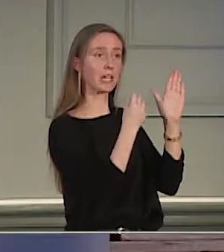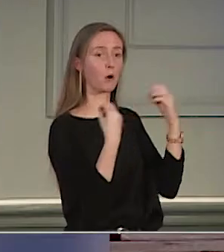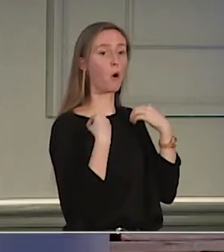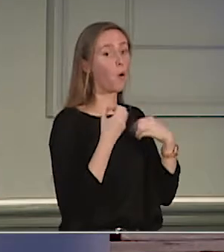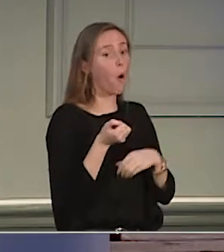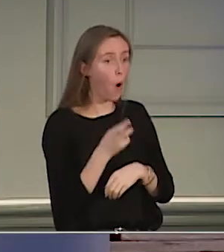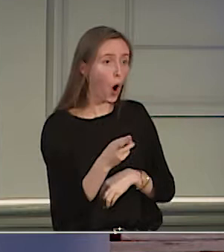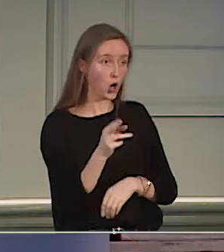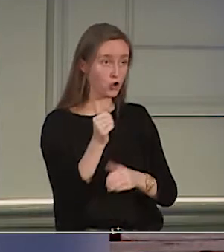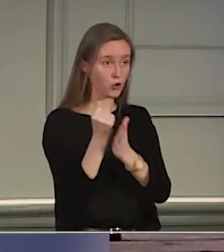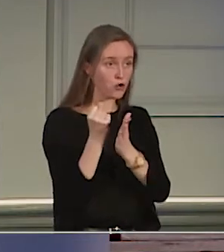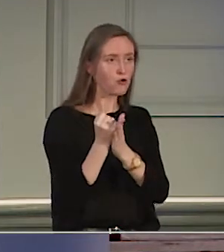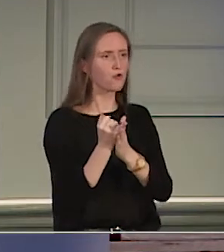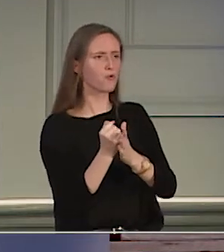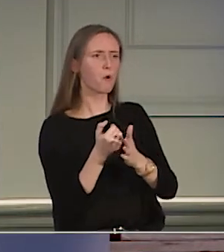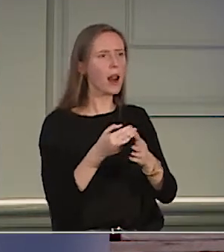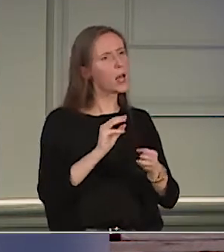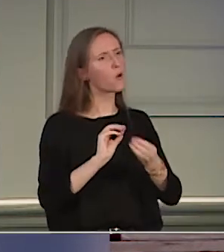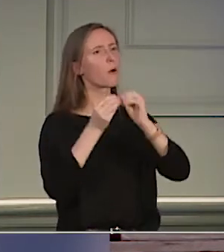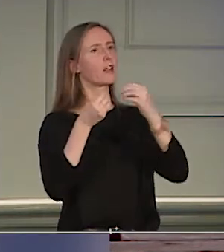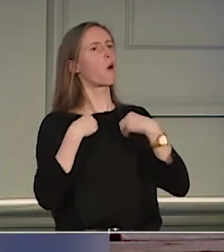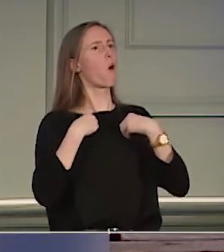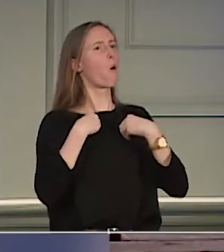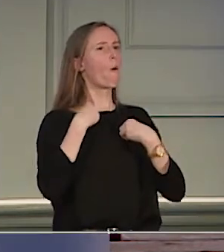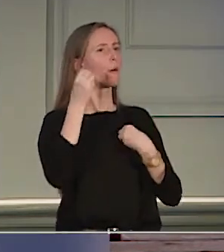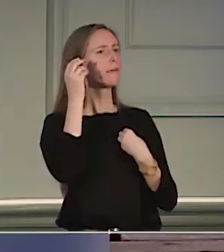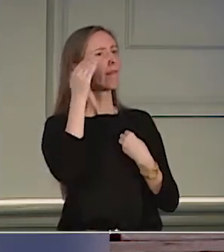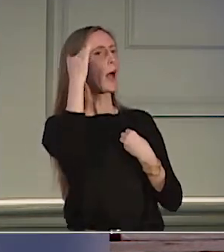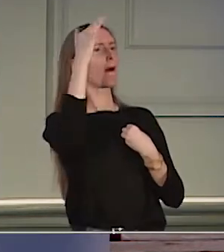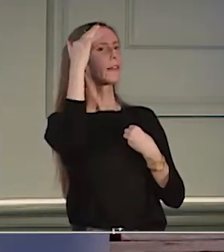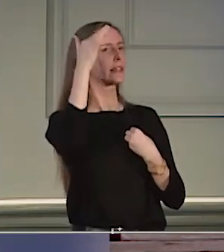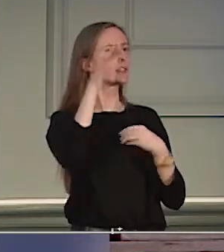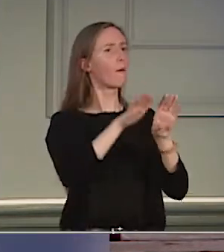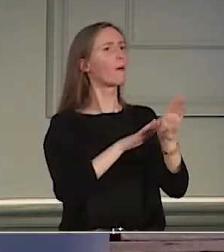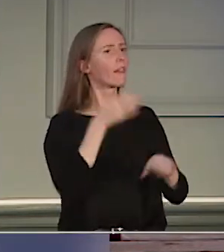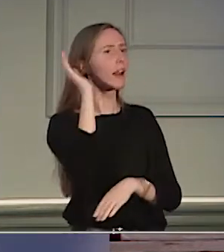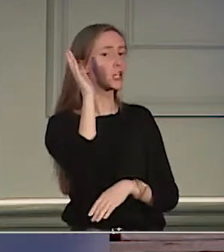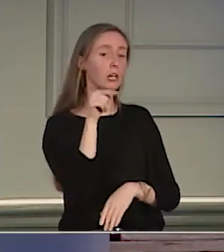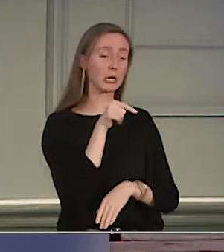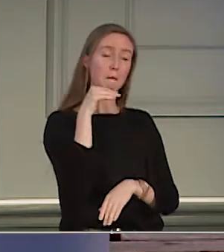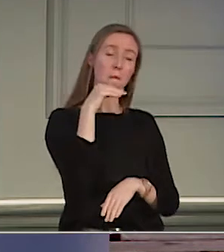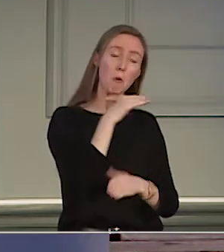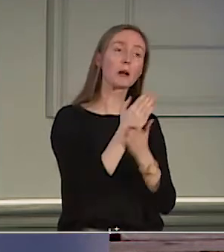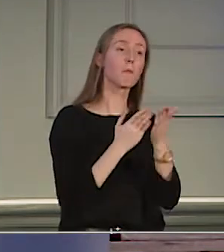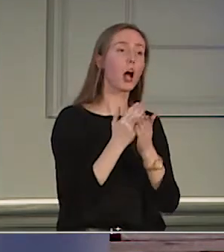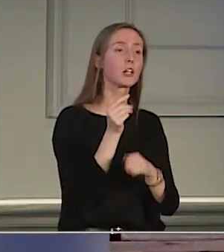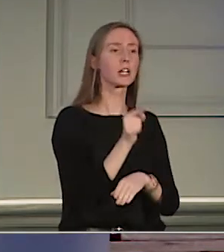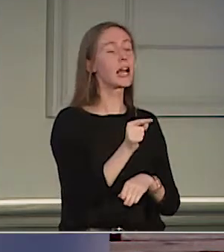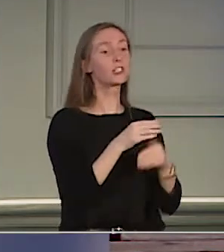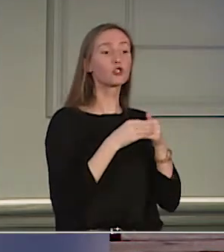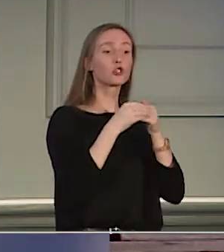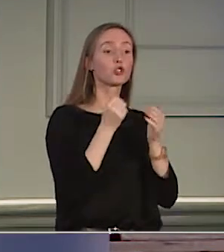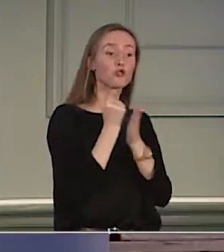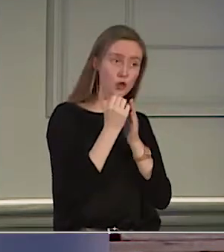hypothesis through engaging with their lecturers and puts the project together themselves. So that's an important aspect of it as well. It's student-led as much as